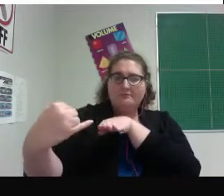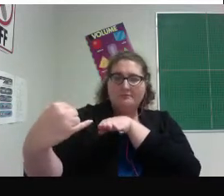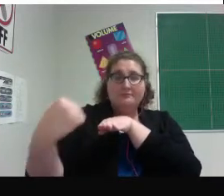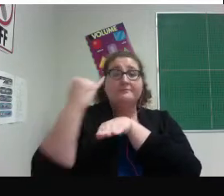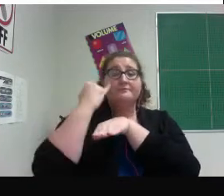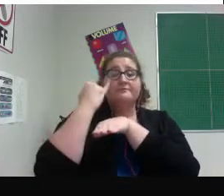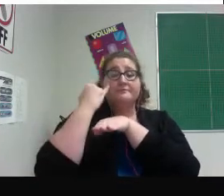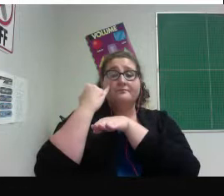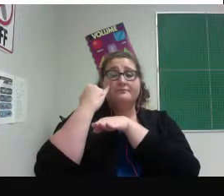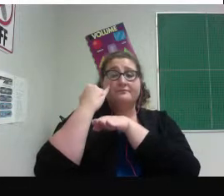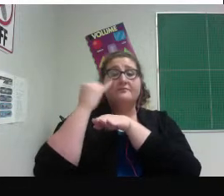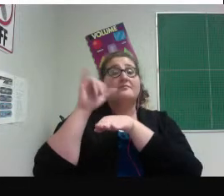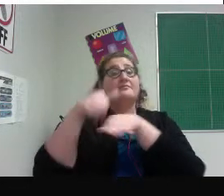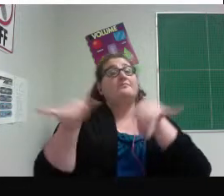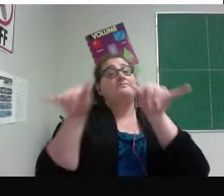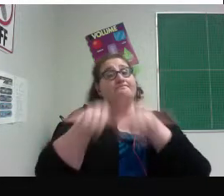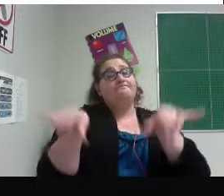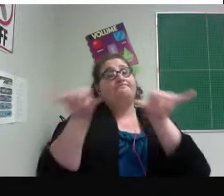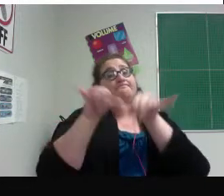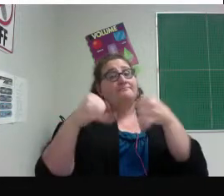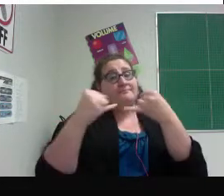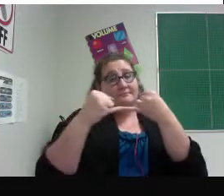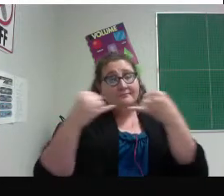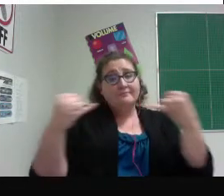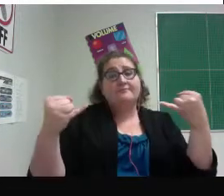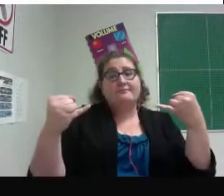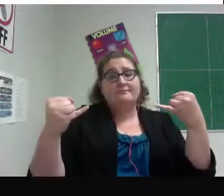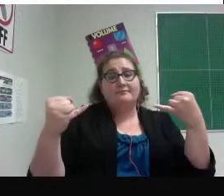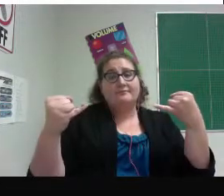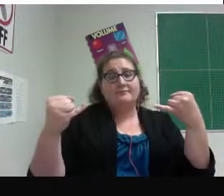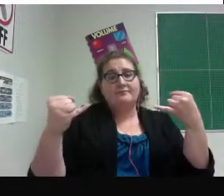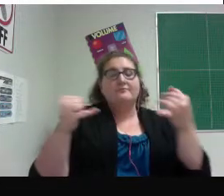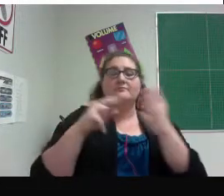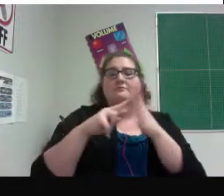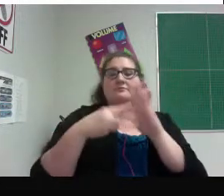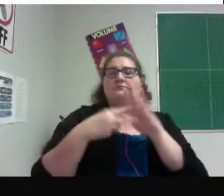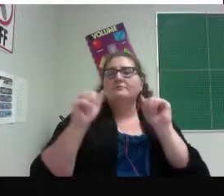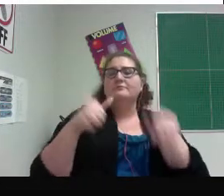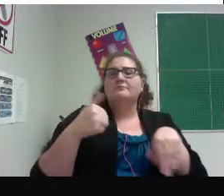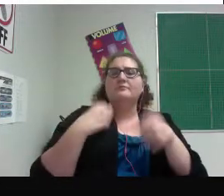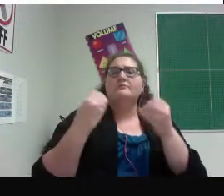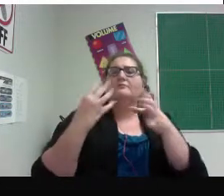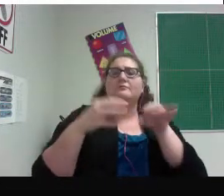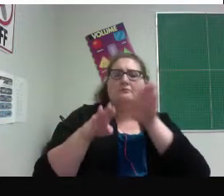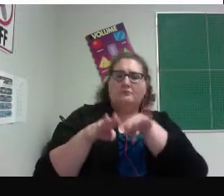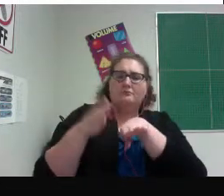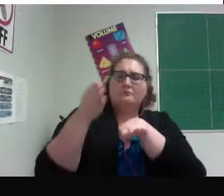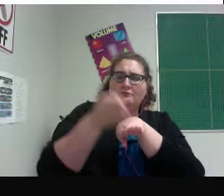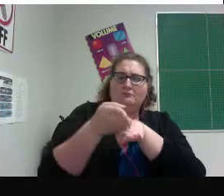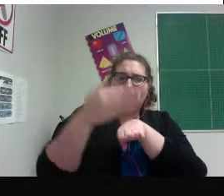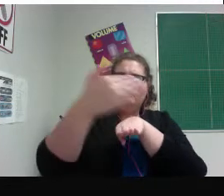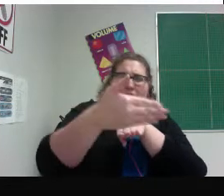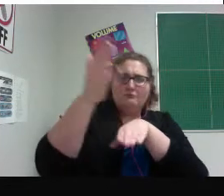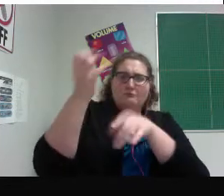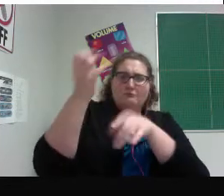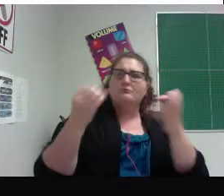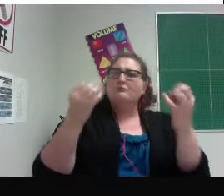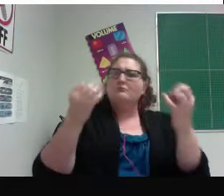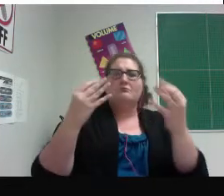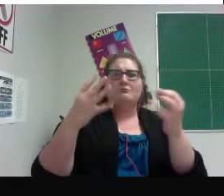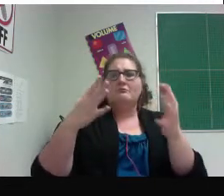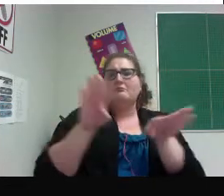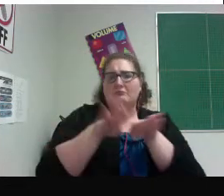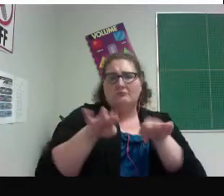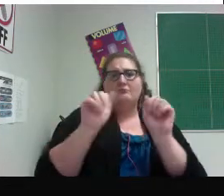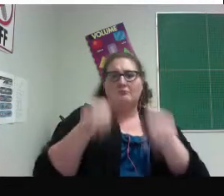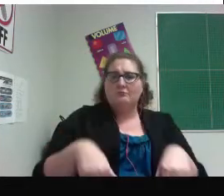as the points are collinear, they could have more than one plane going through them. They could actually have infinite many